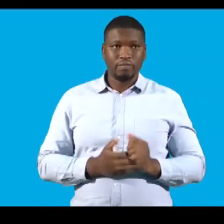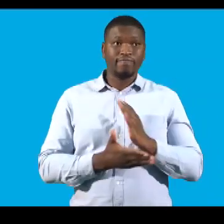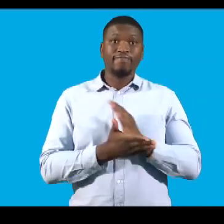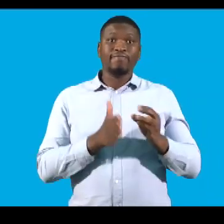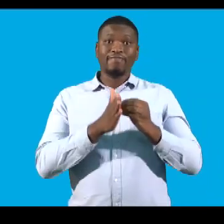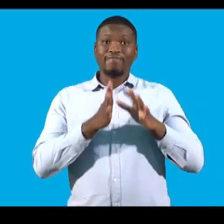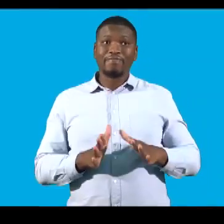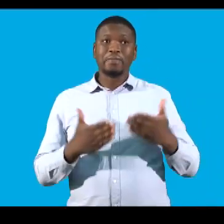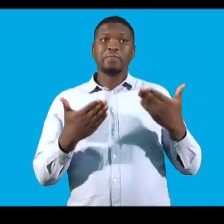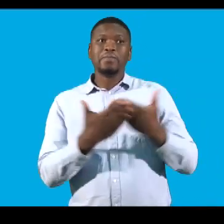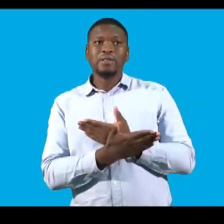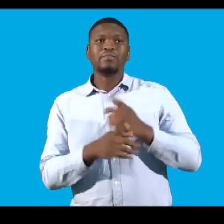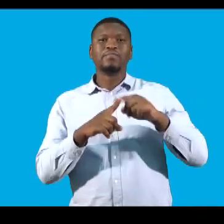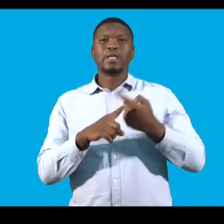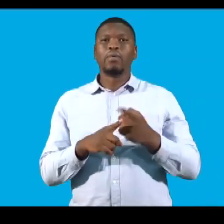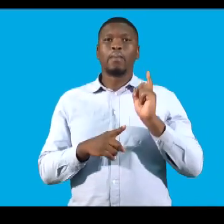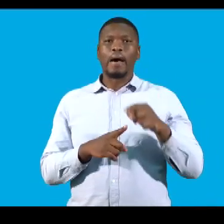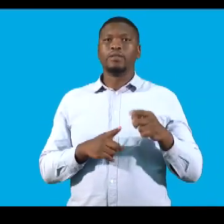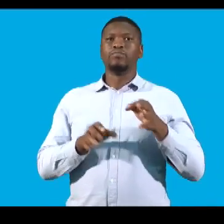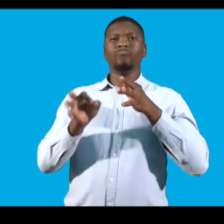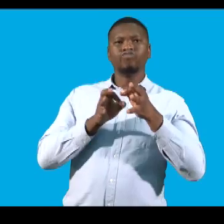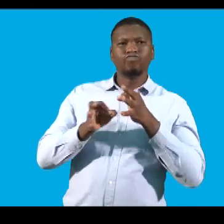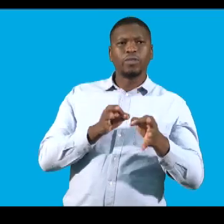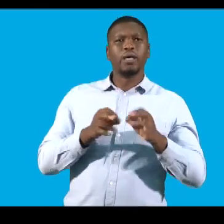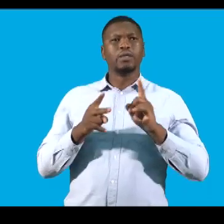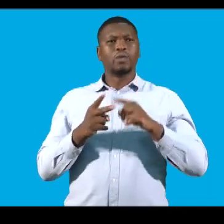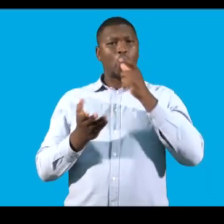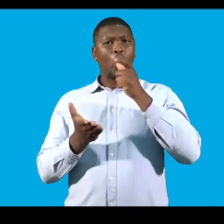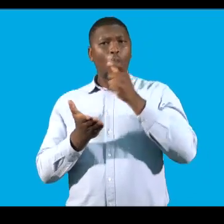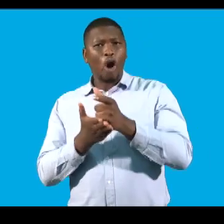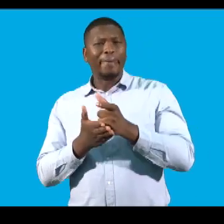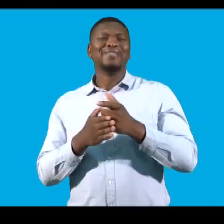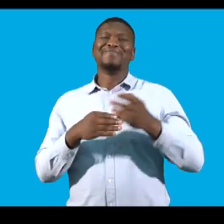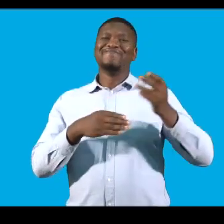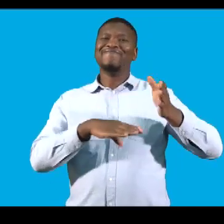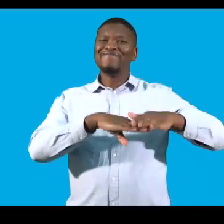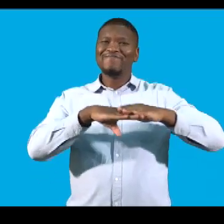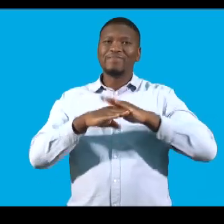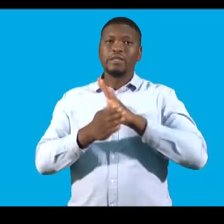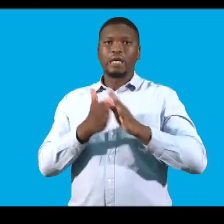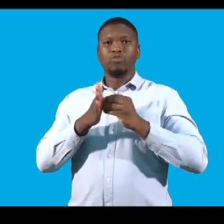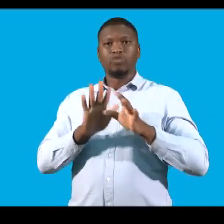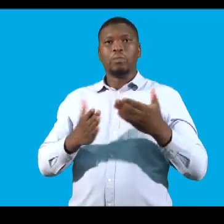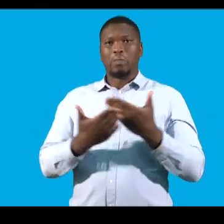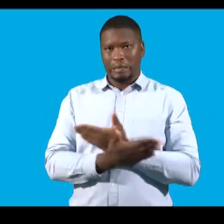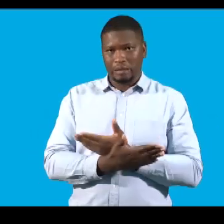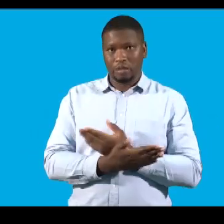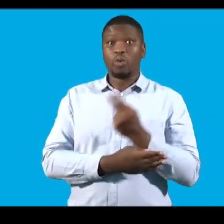verbs, such as account for, explain, comment on, etc. Learners are unable to identify